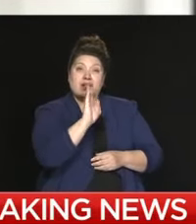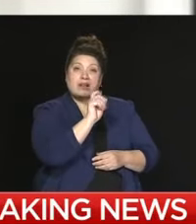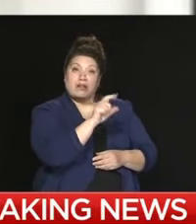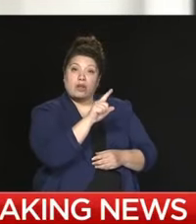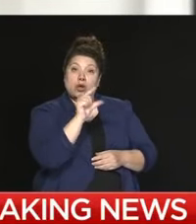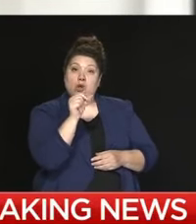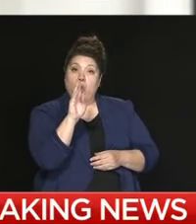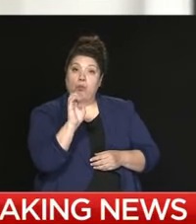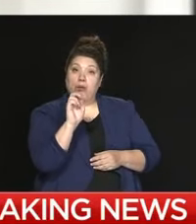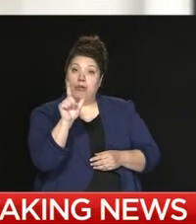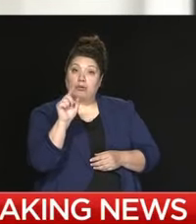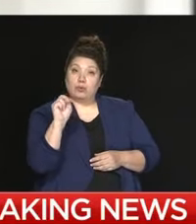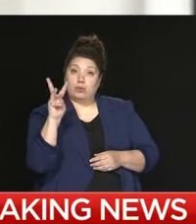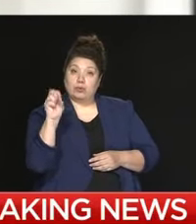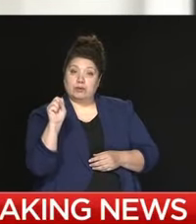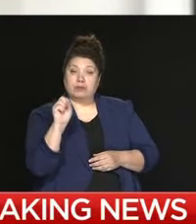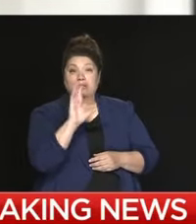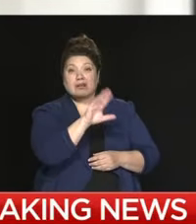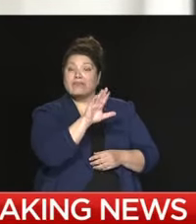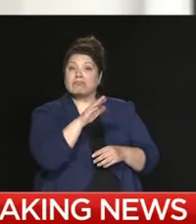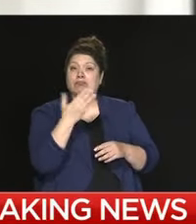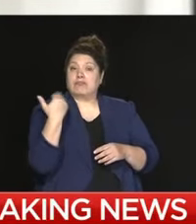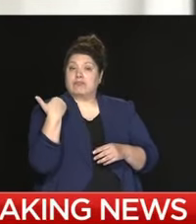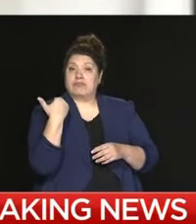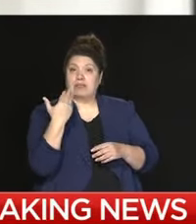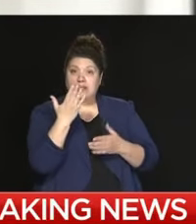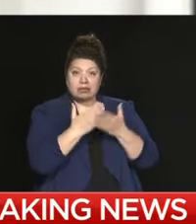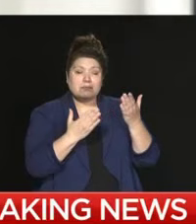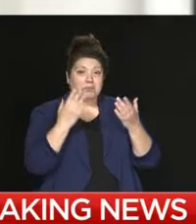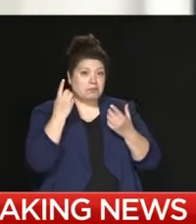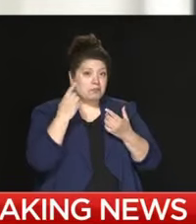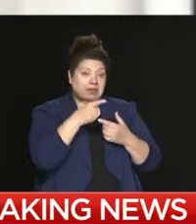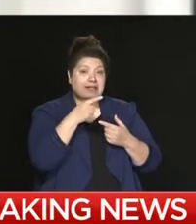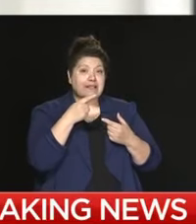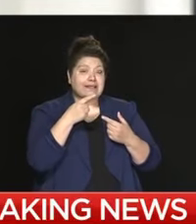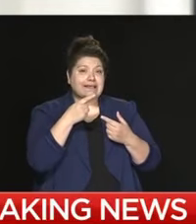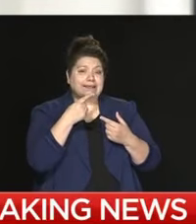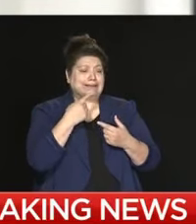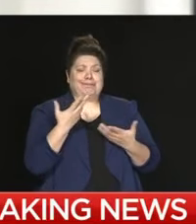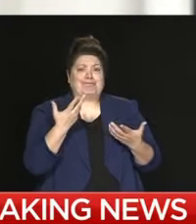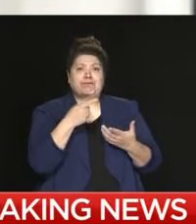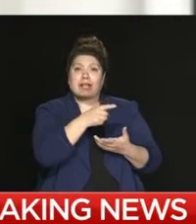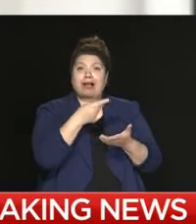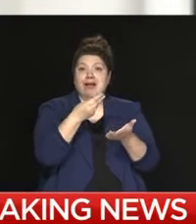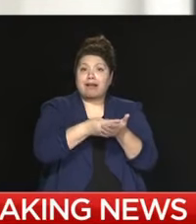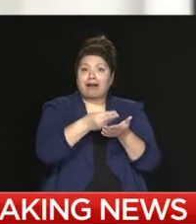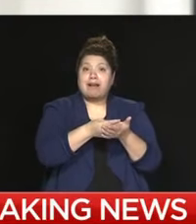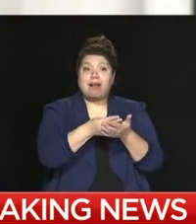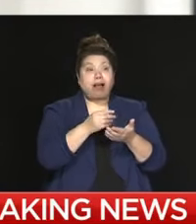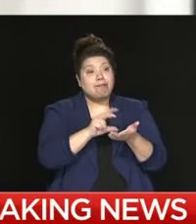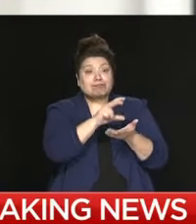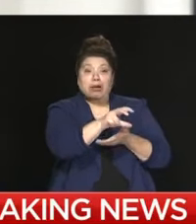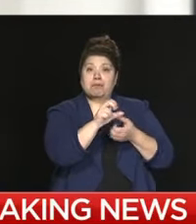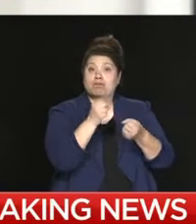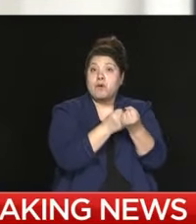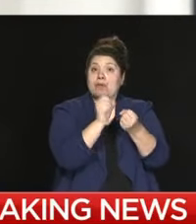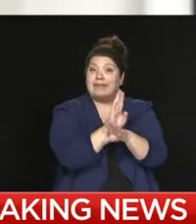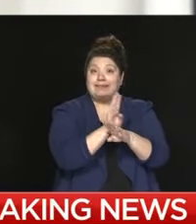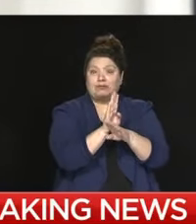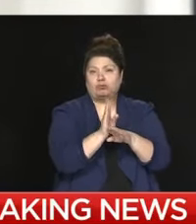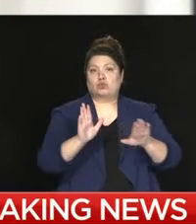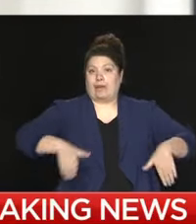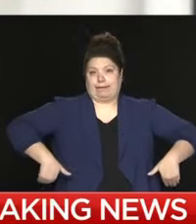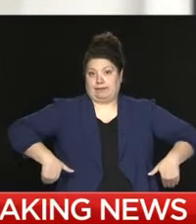Minister, following up on some of the previous questions, some businesses say the rent relief announcement is too little too late and they've already had to close. How concerned are you that